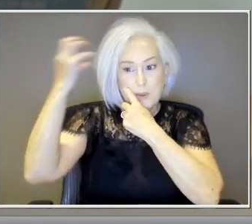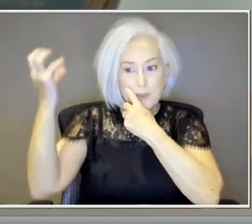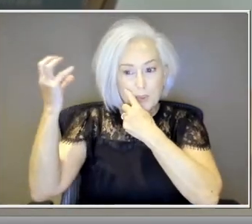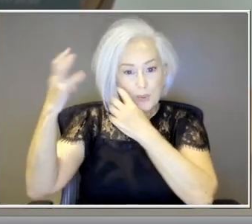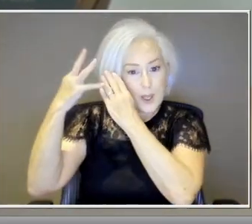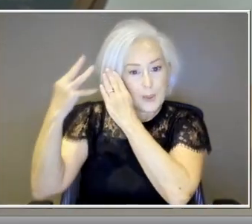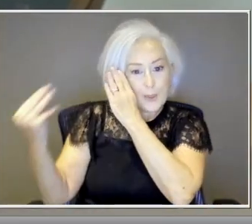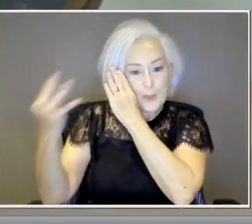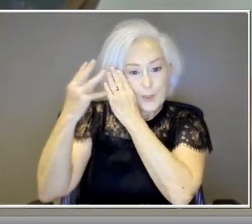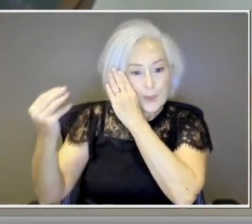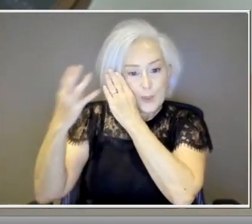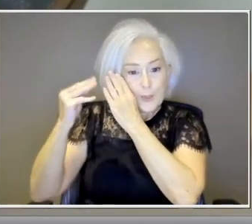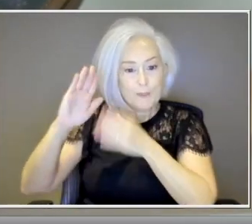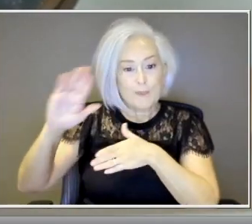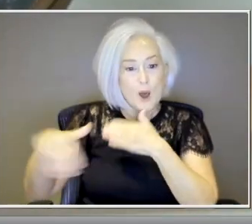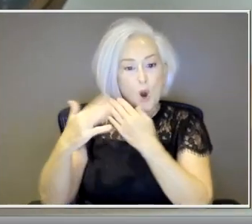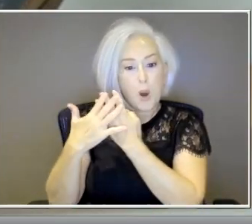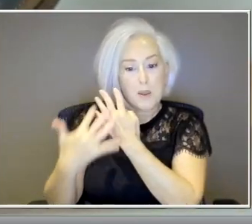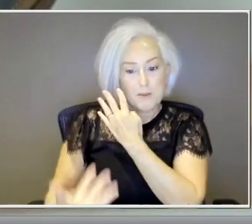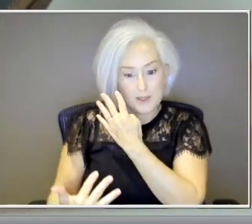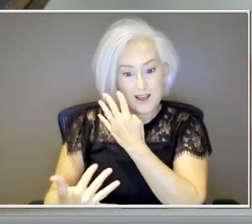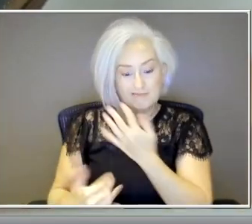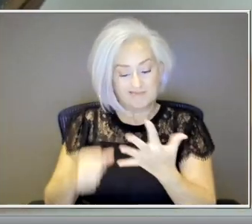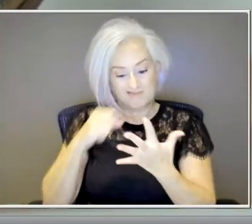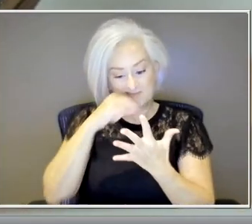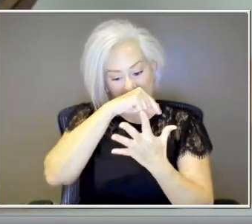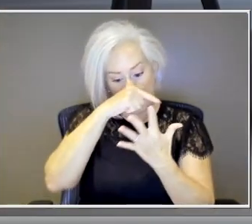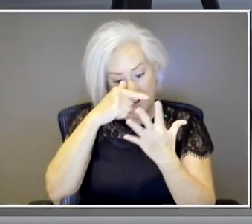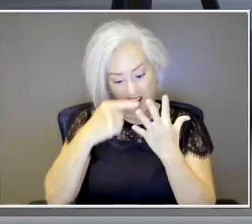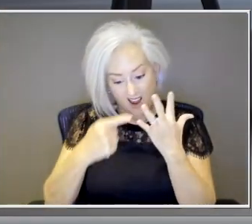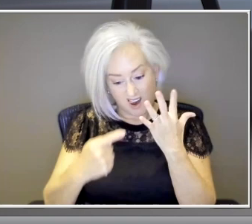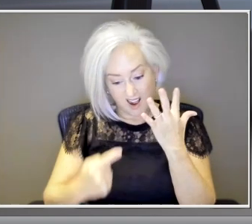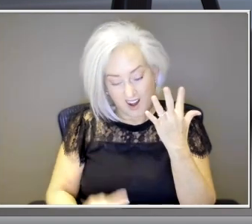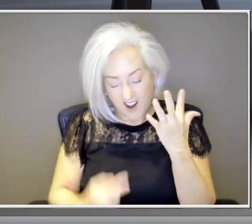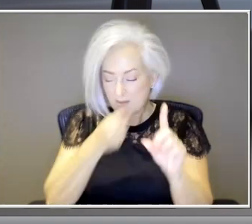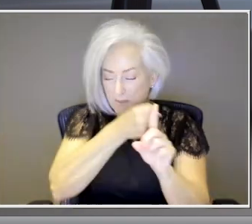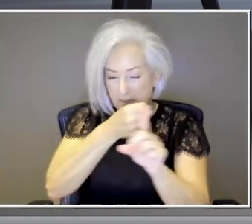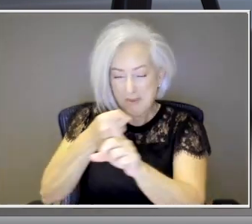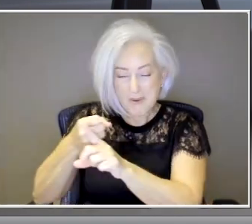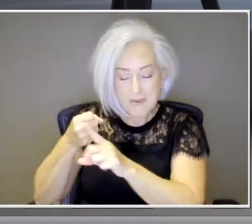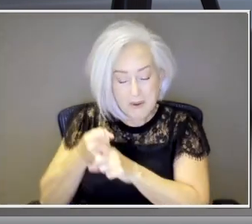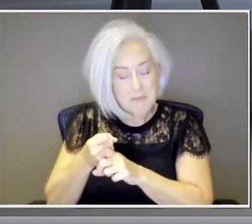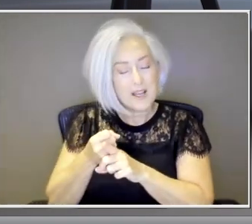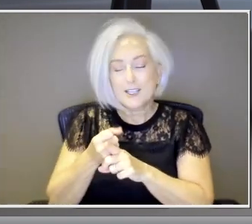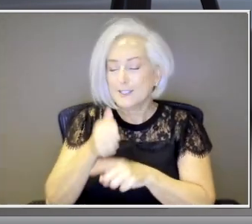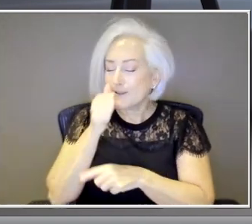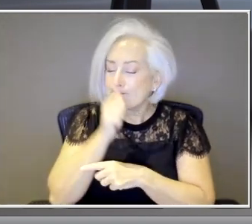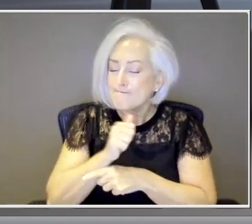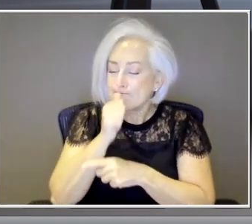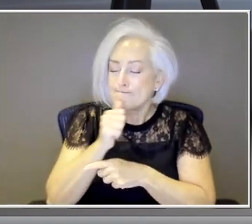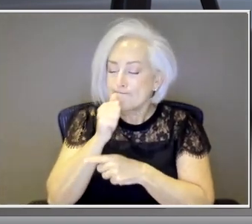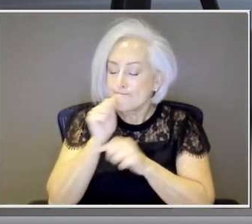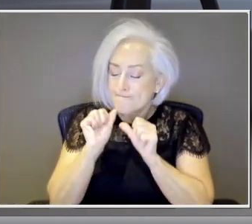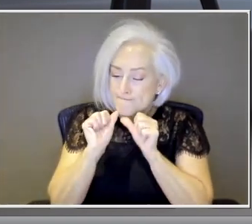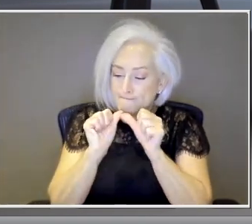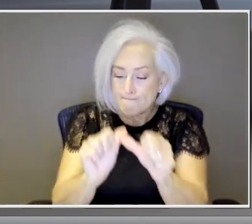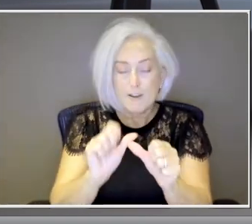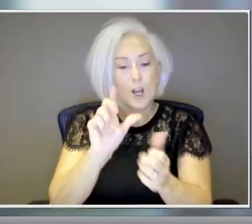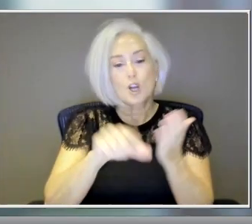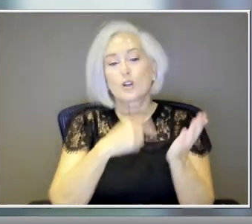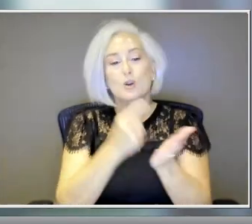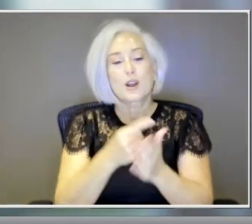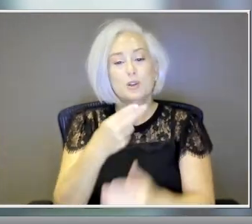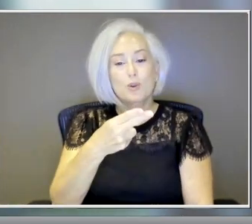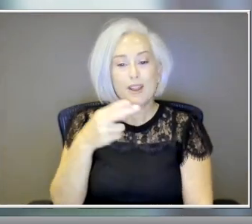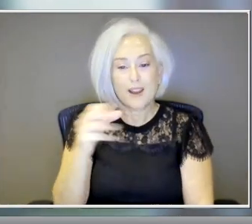the obstacles, Haley kept pushing forward her whole life, graduating high school, then college, and getting her nursing degree.